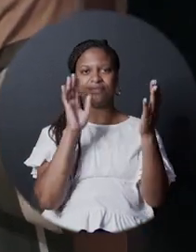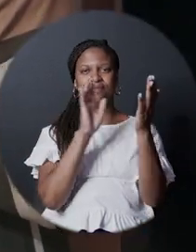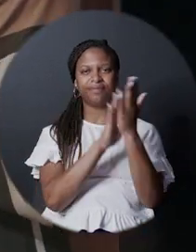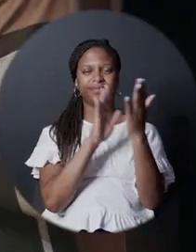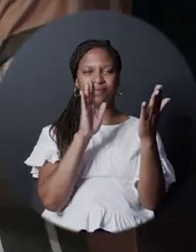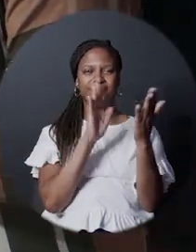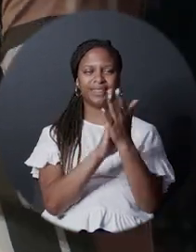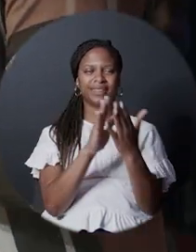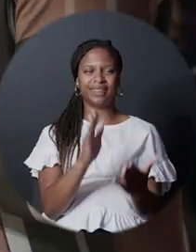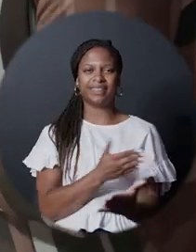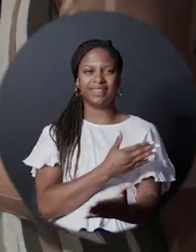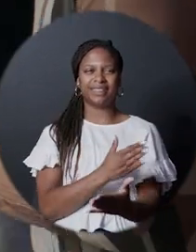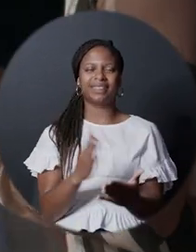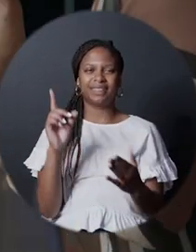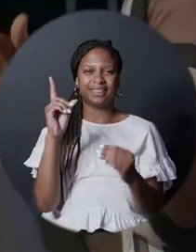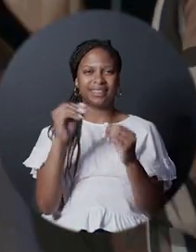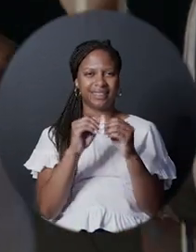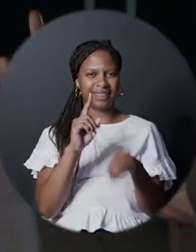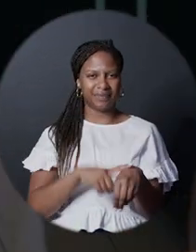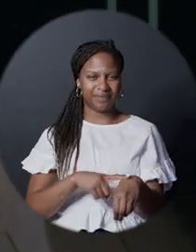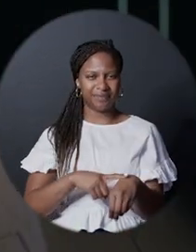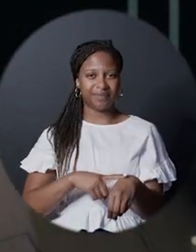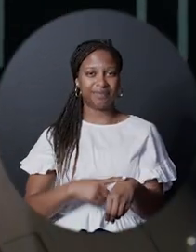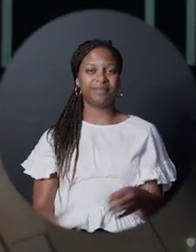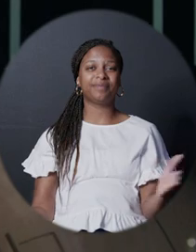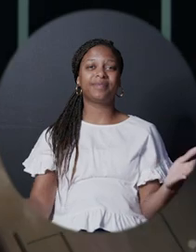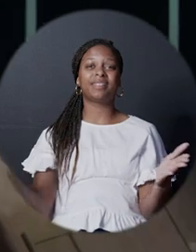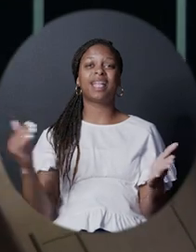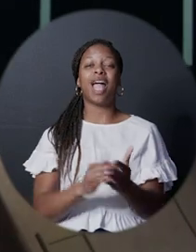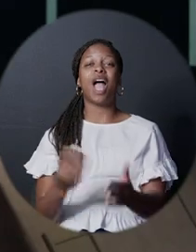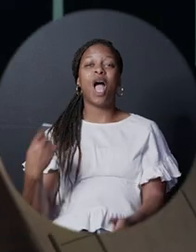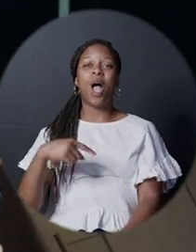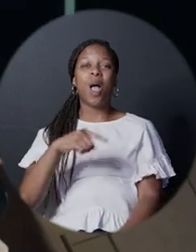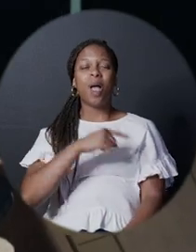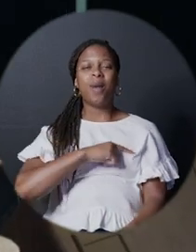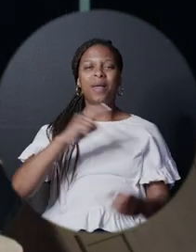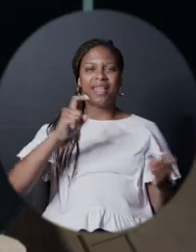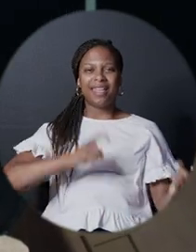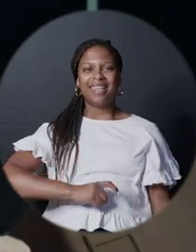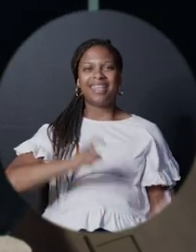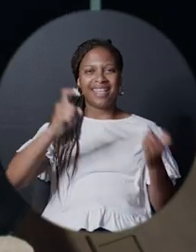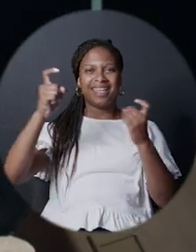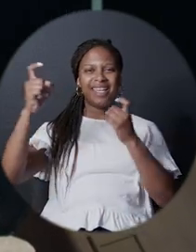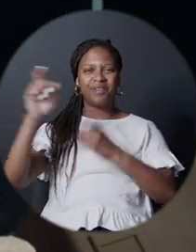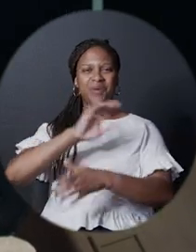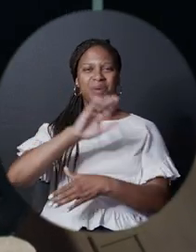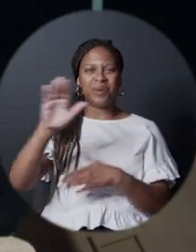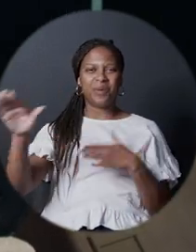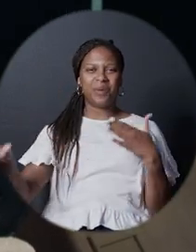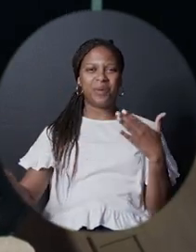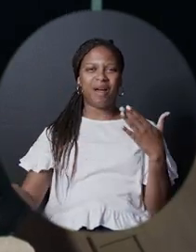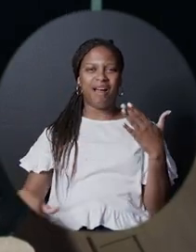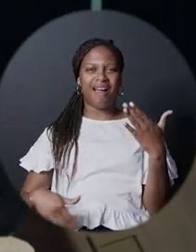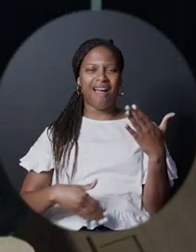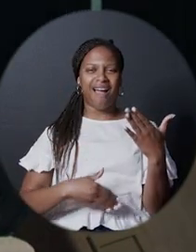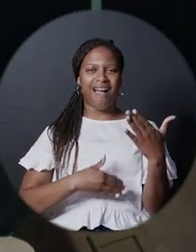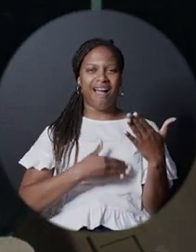worthy. Let's sing it one more time. We give you all.